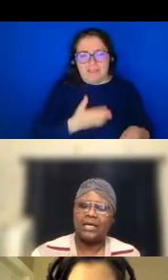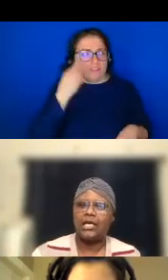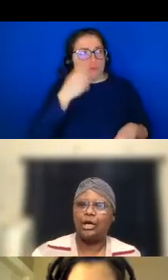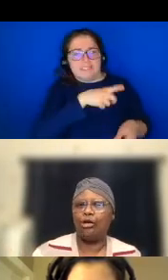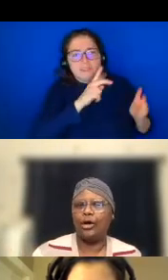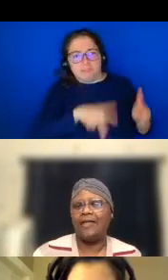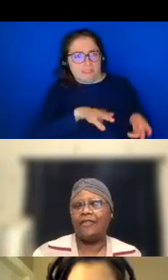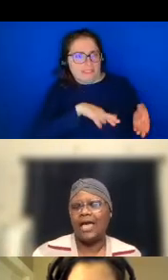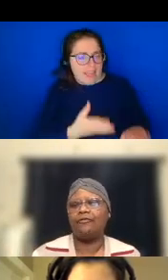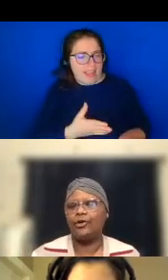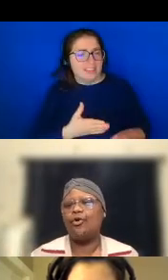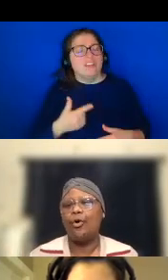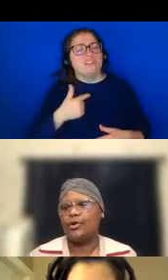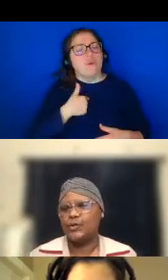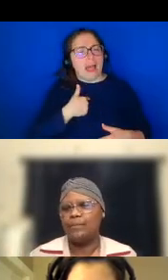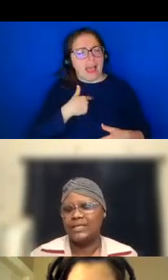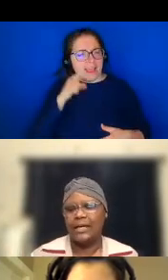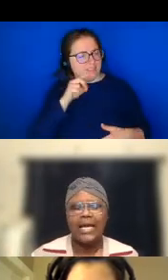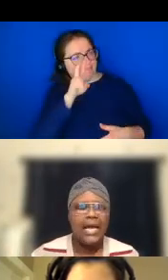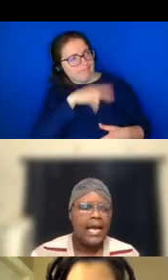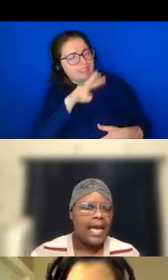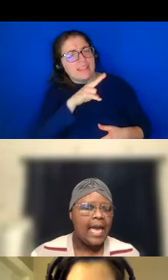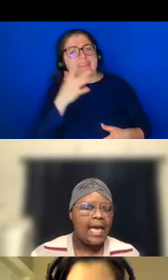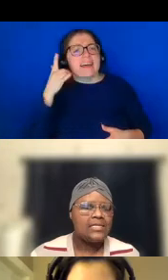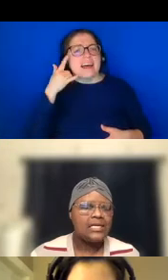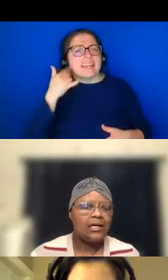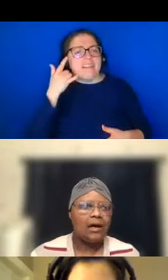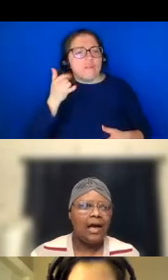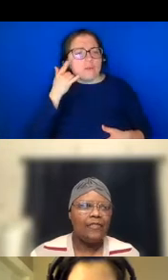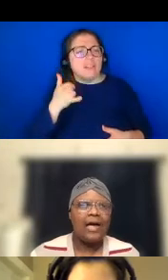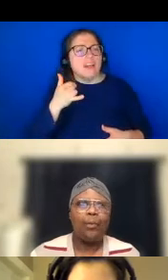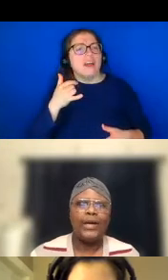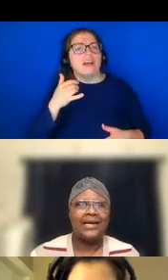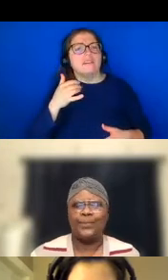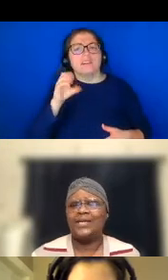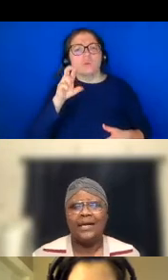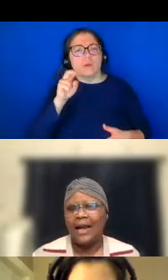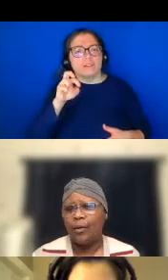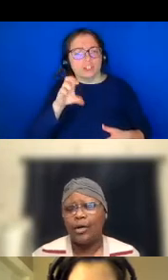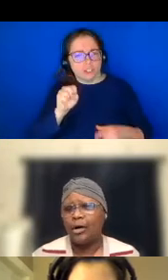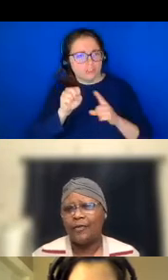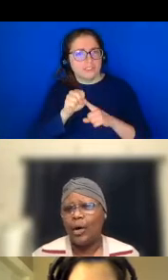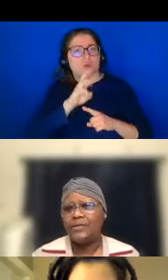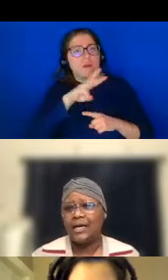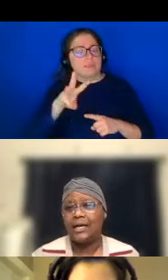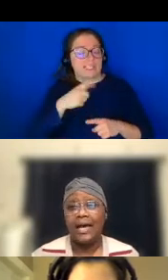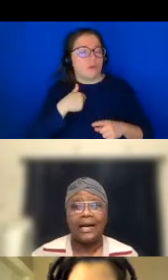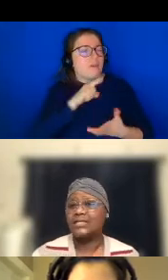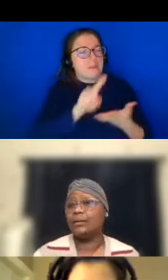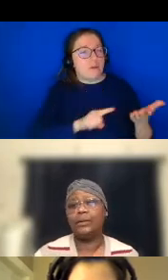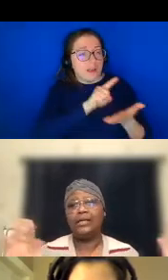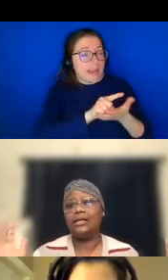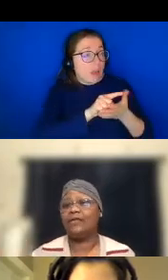me taking a look at the California Coroner's website. And at that point, I spent about an hour on the website, and